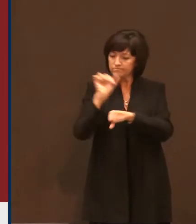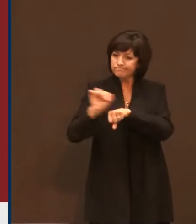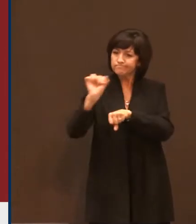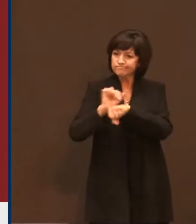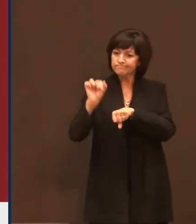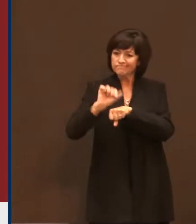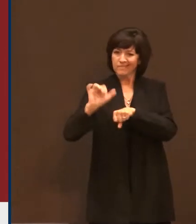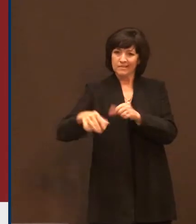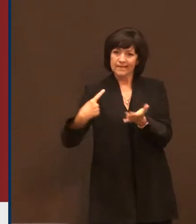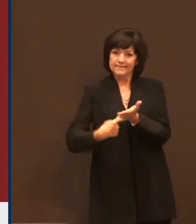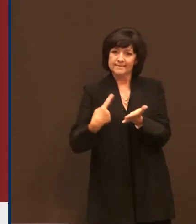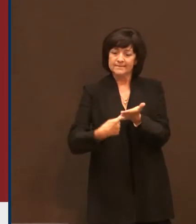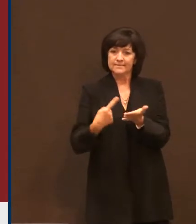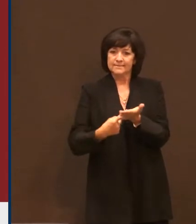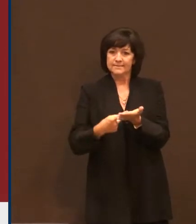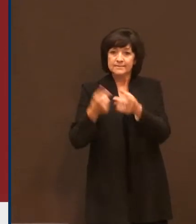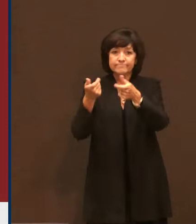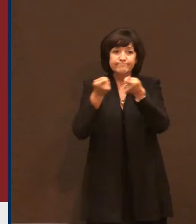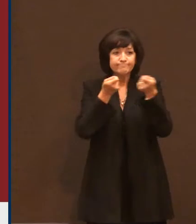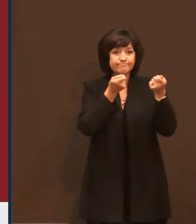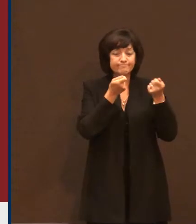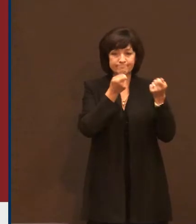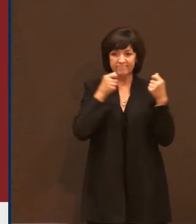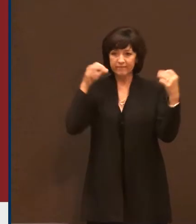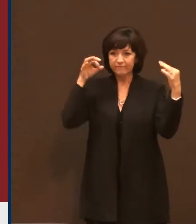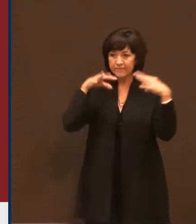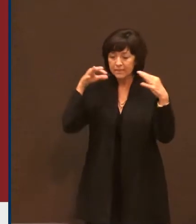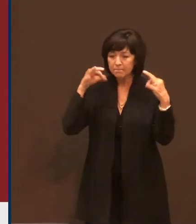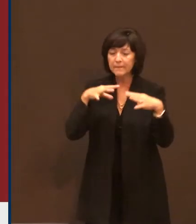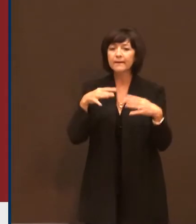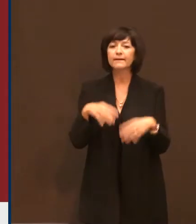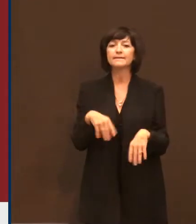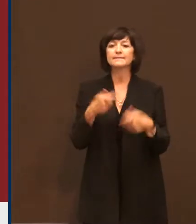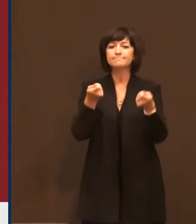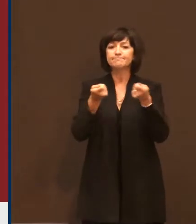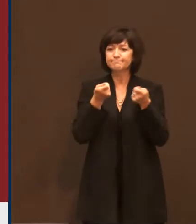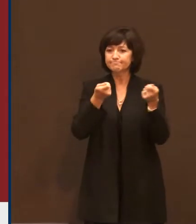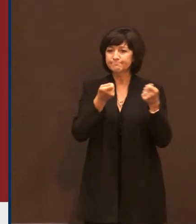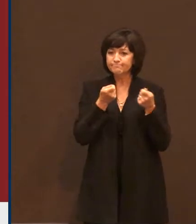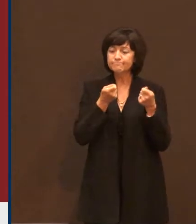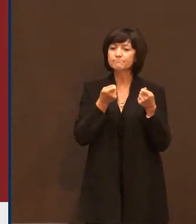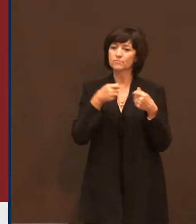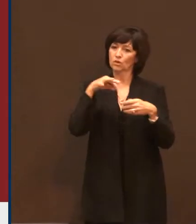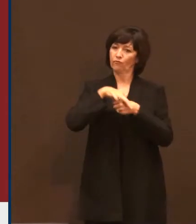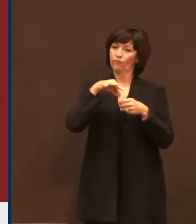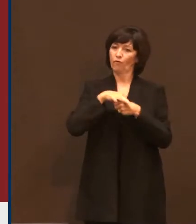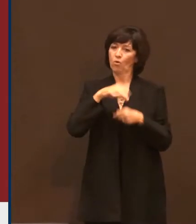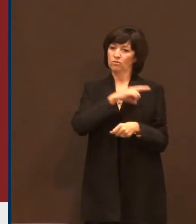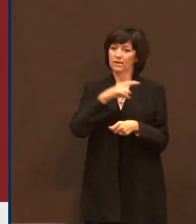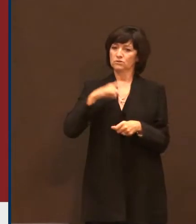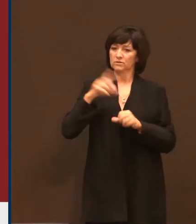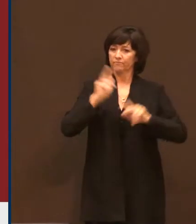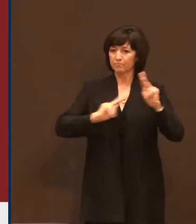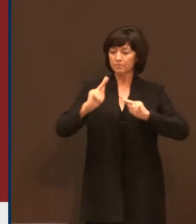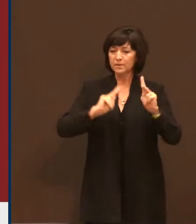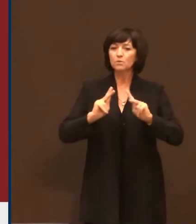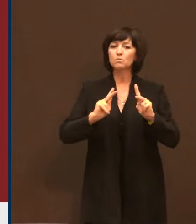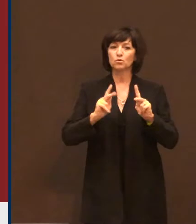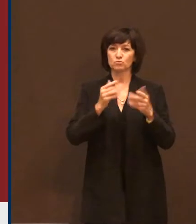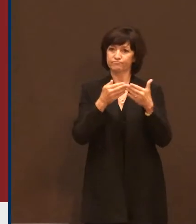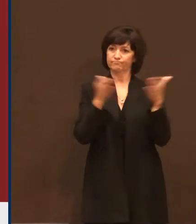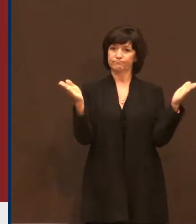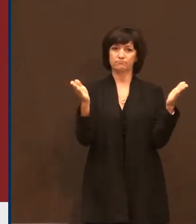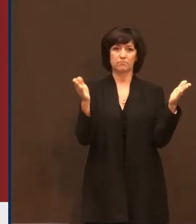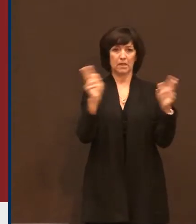lot of feedback from elected officials, legislators, members of the public, and we encourage you, particularly